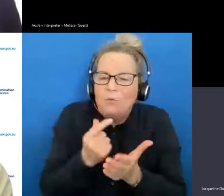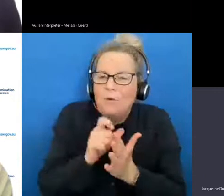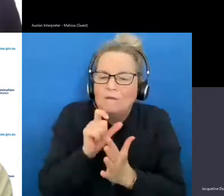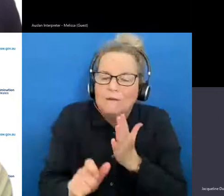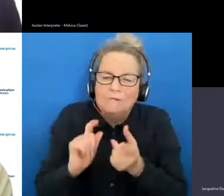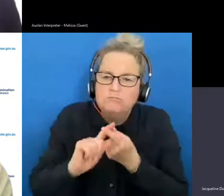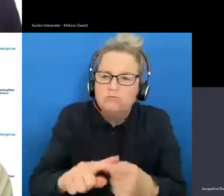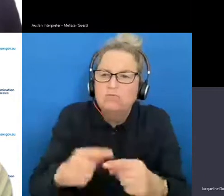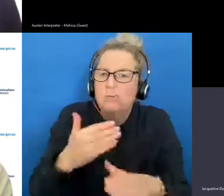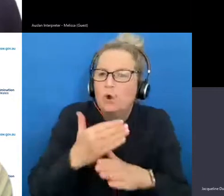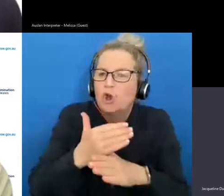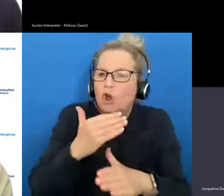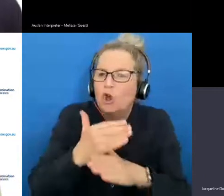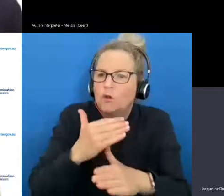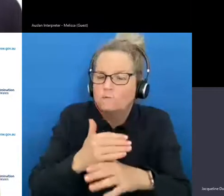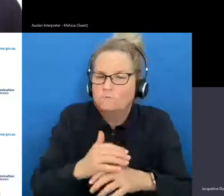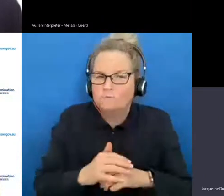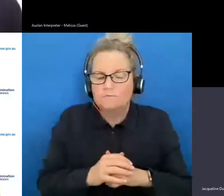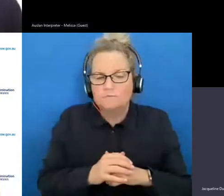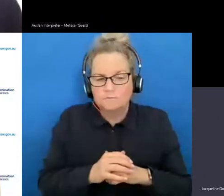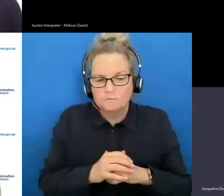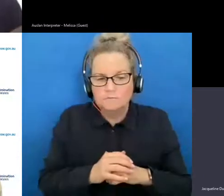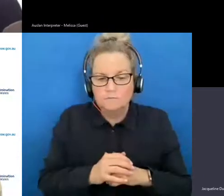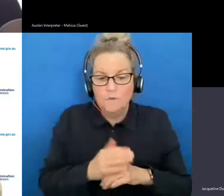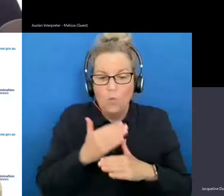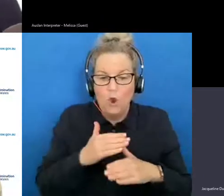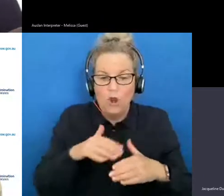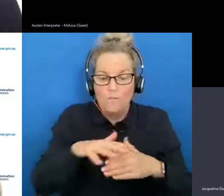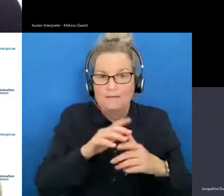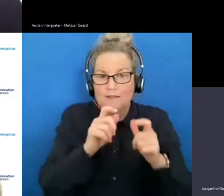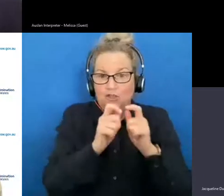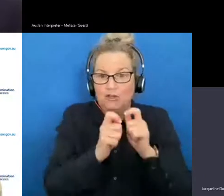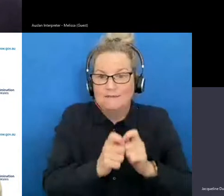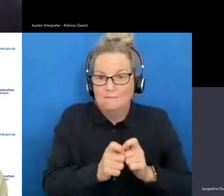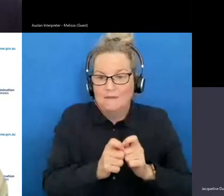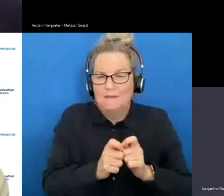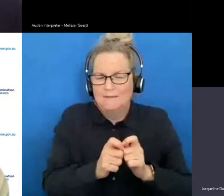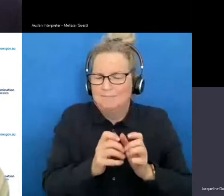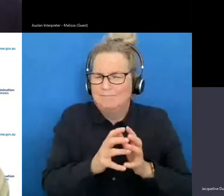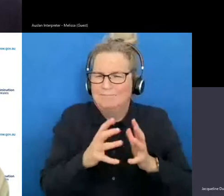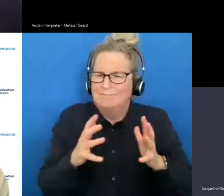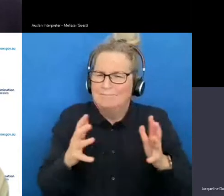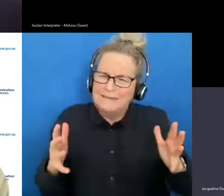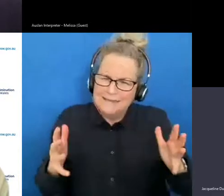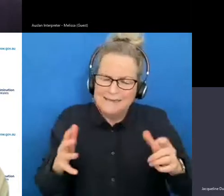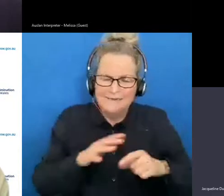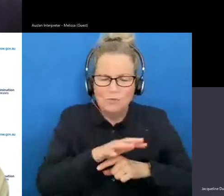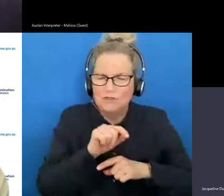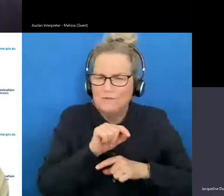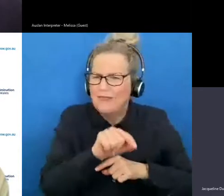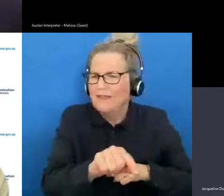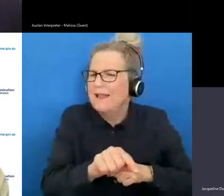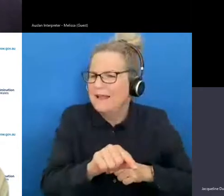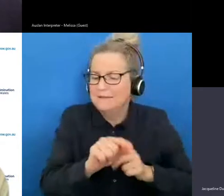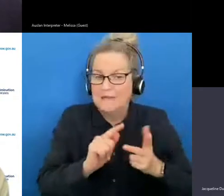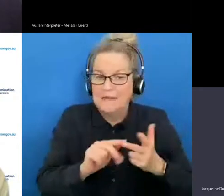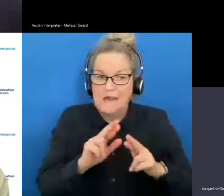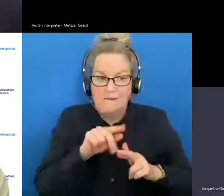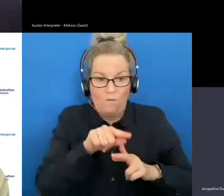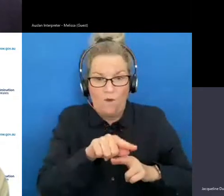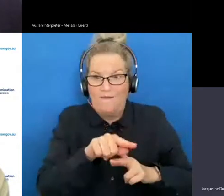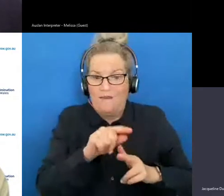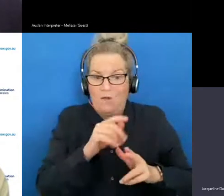of people with disability. And workplace adjustments is a major integral part in that. And if we can get that